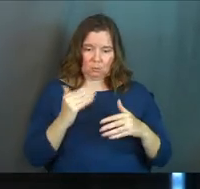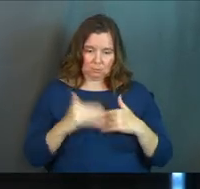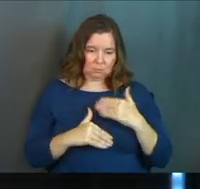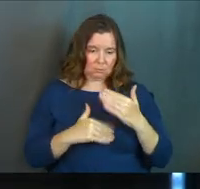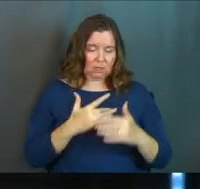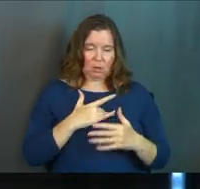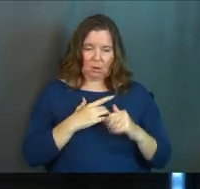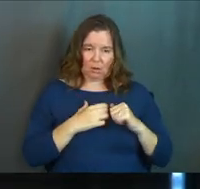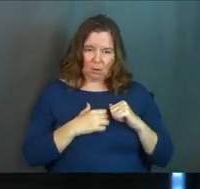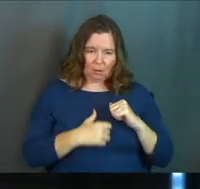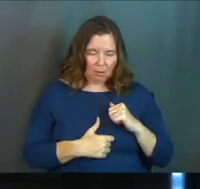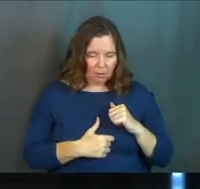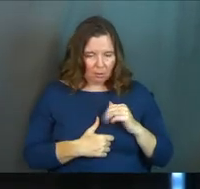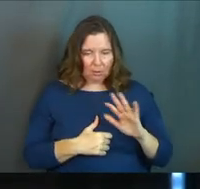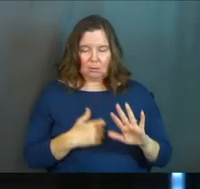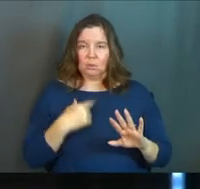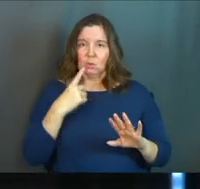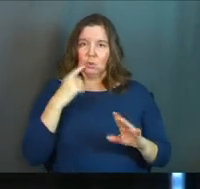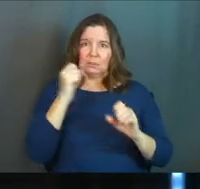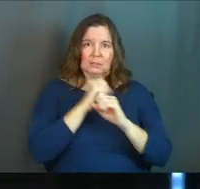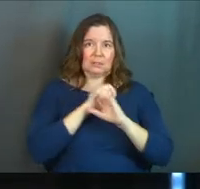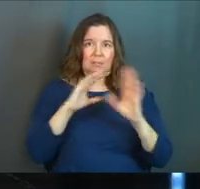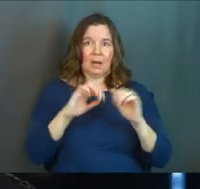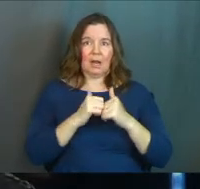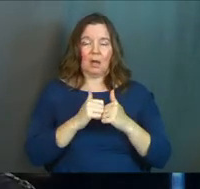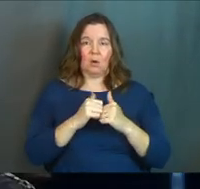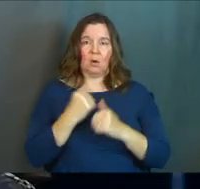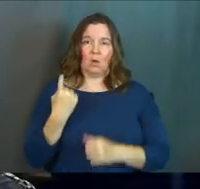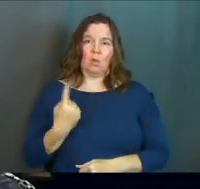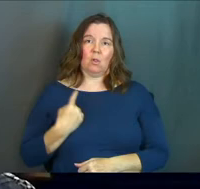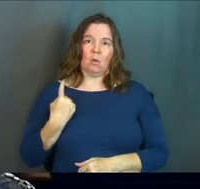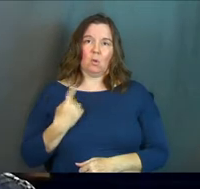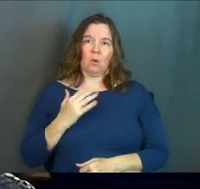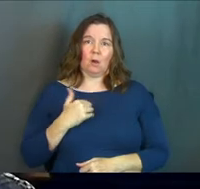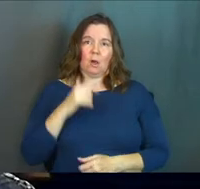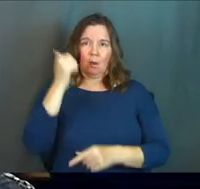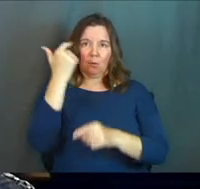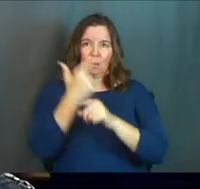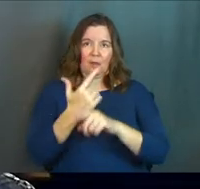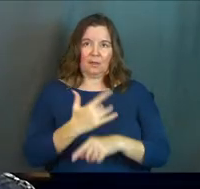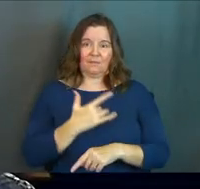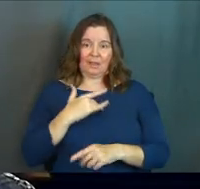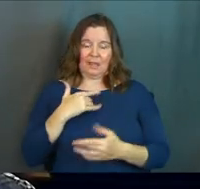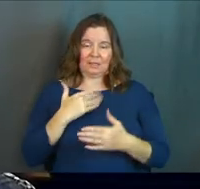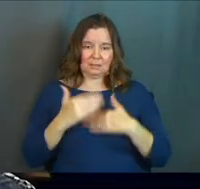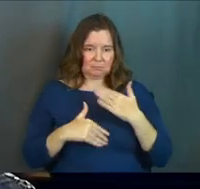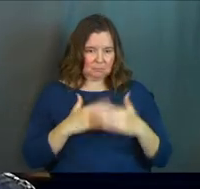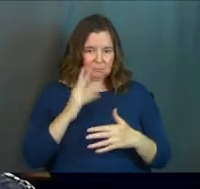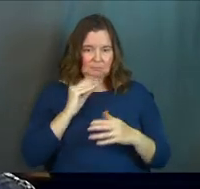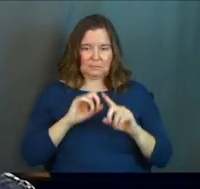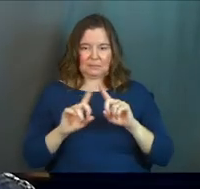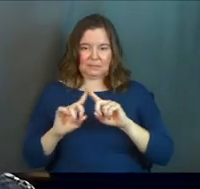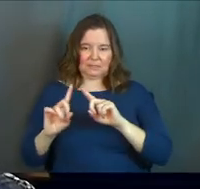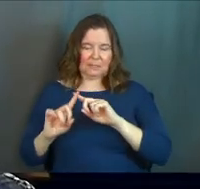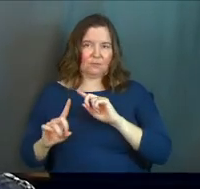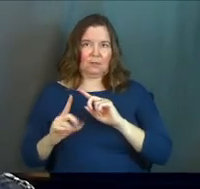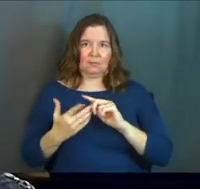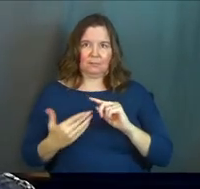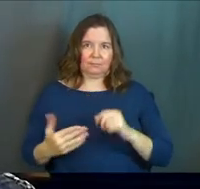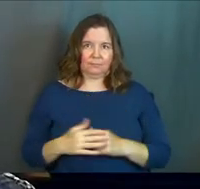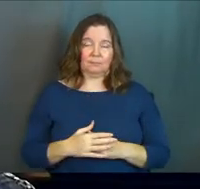and your heart breaks over it, you can just imagine how alone our brother felt as he went through all these different